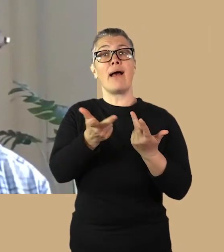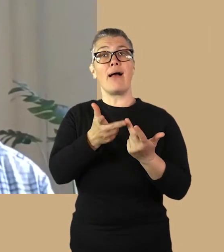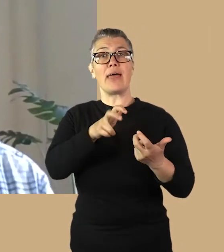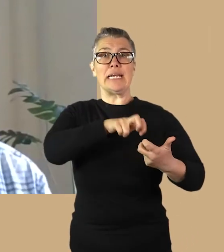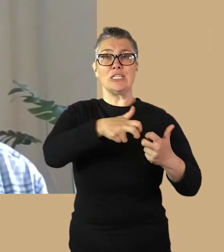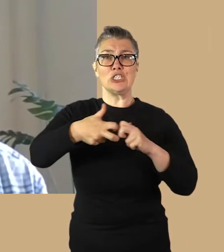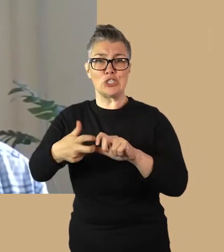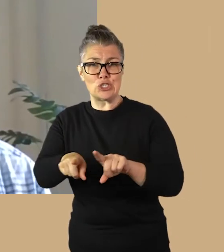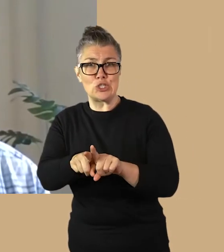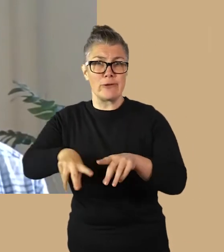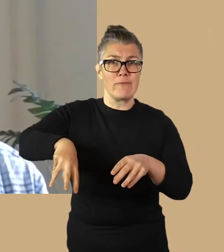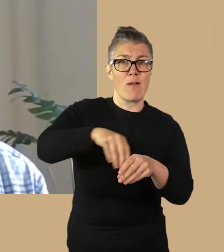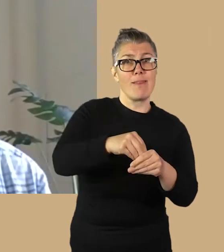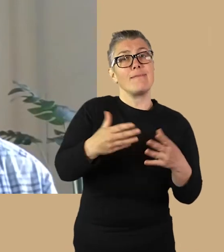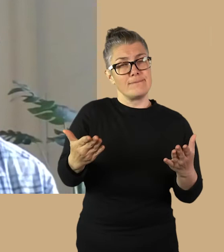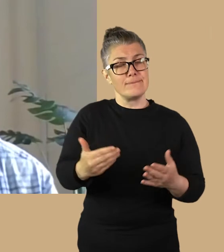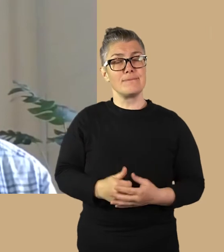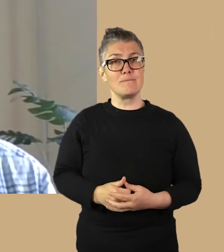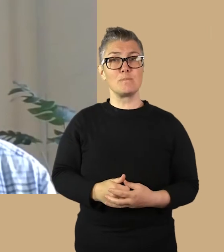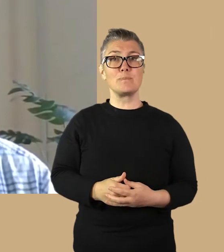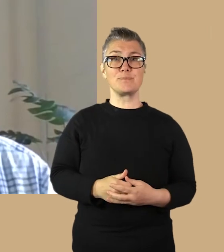are other issues as well involved.